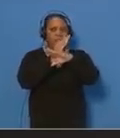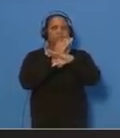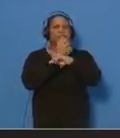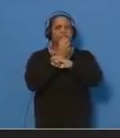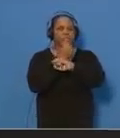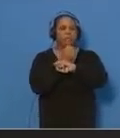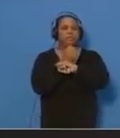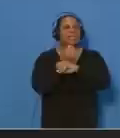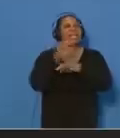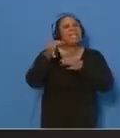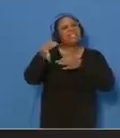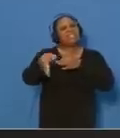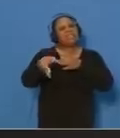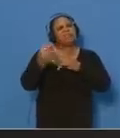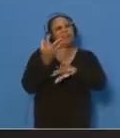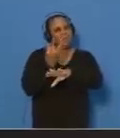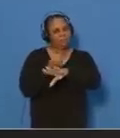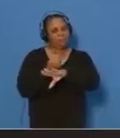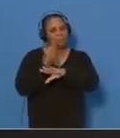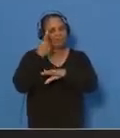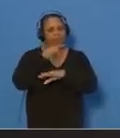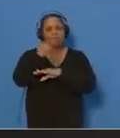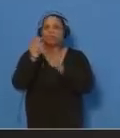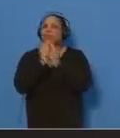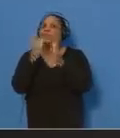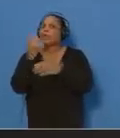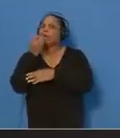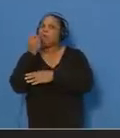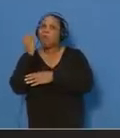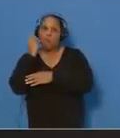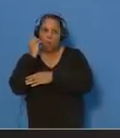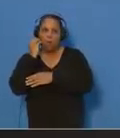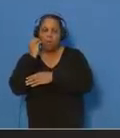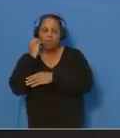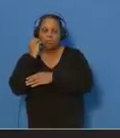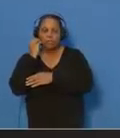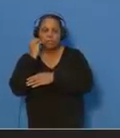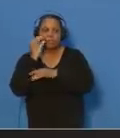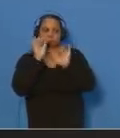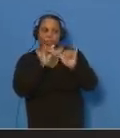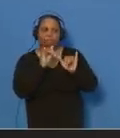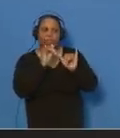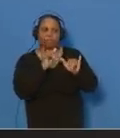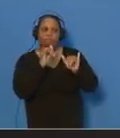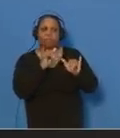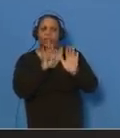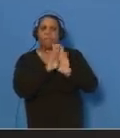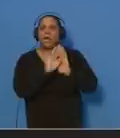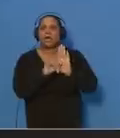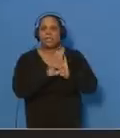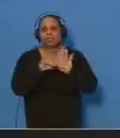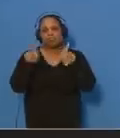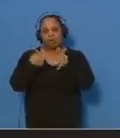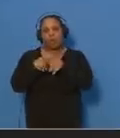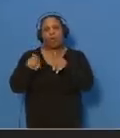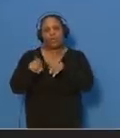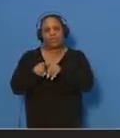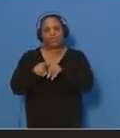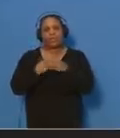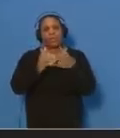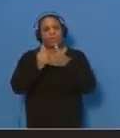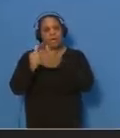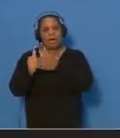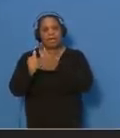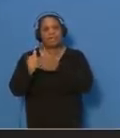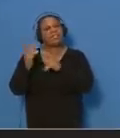The temporary shelter-in-place accommodation for unsheltered persons continues to operate at the Berkeley Institute in accordance with guidance